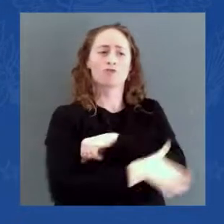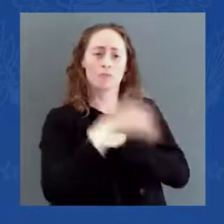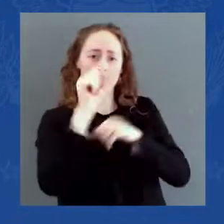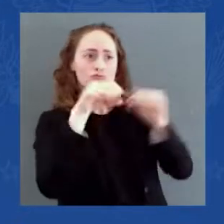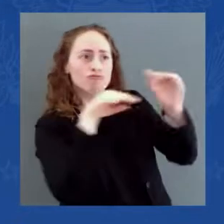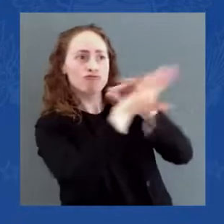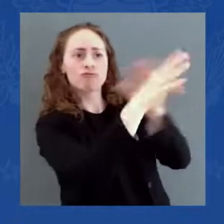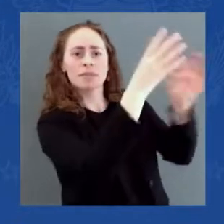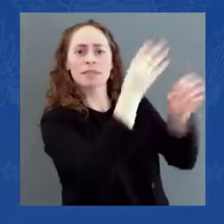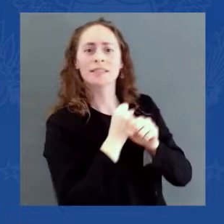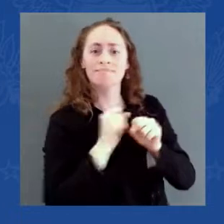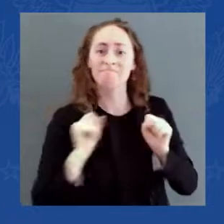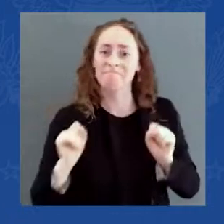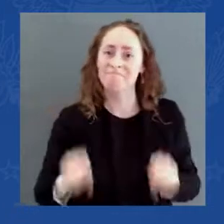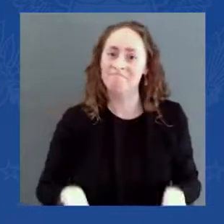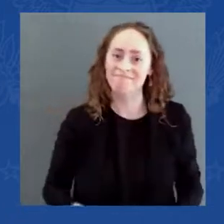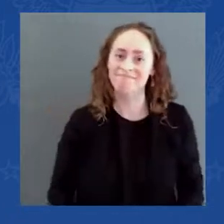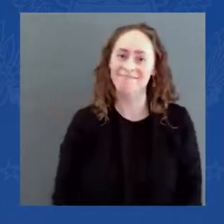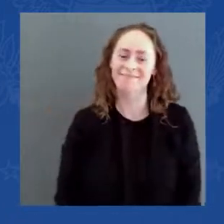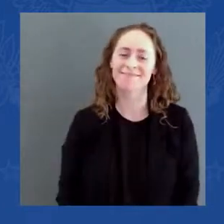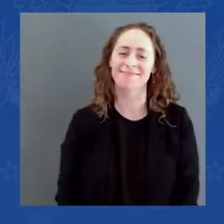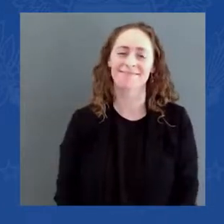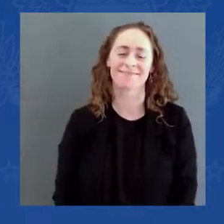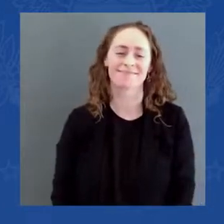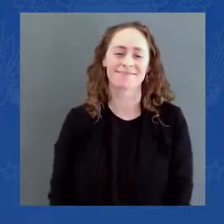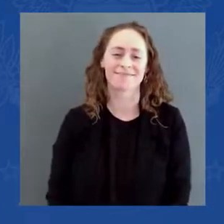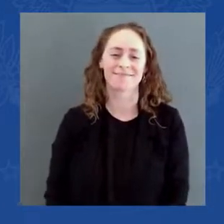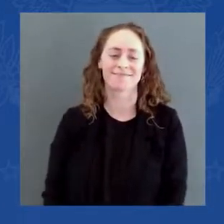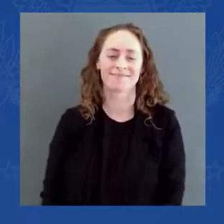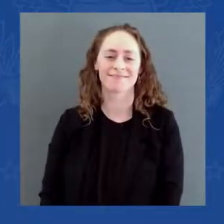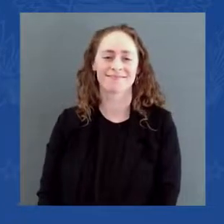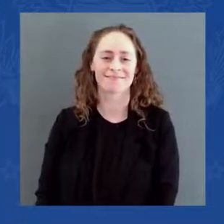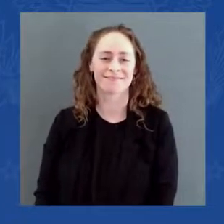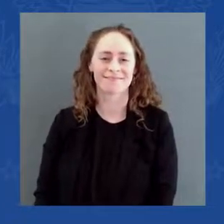exactly where to go, text your zip code to